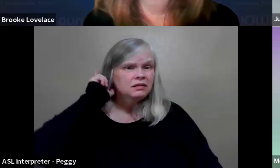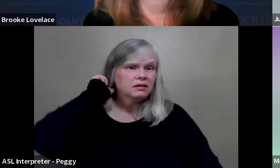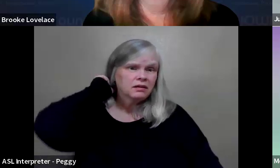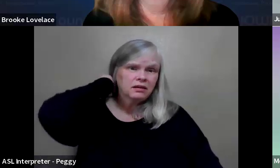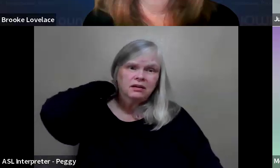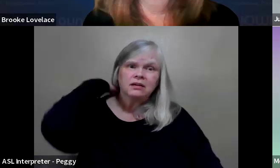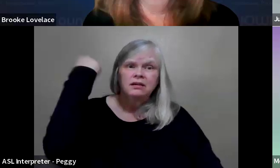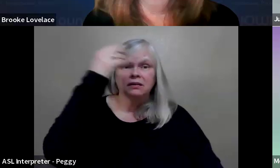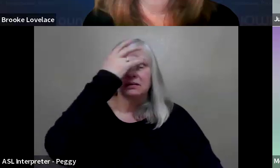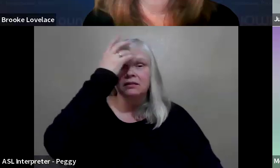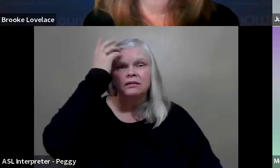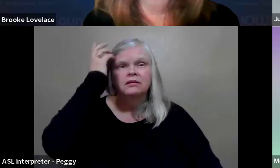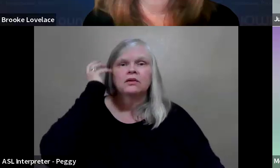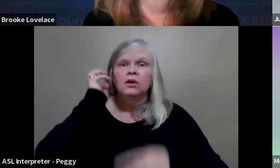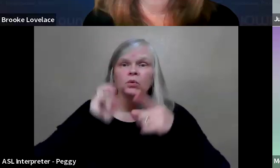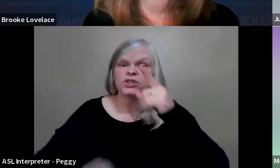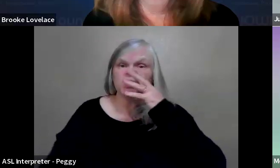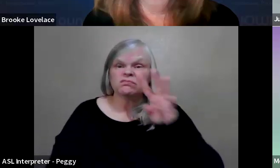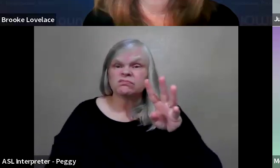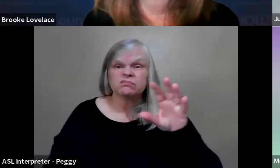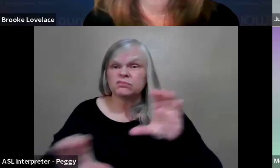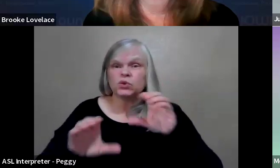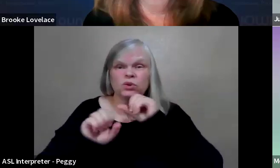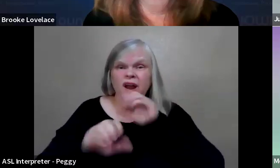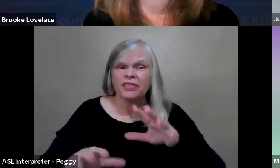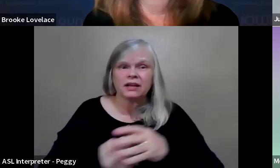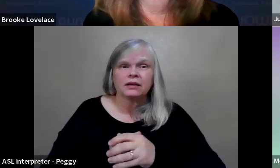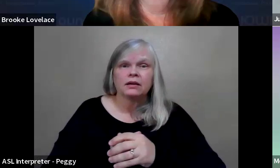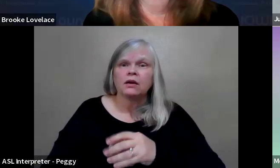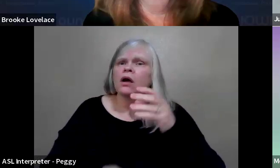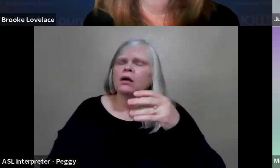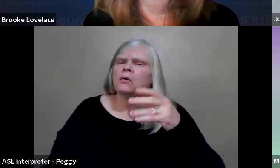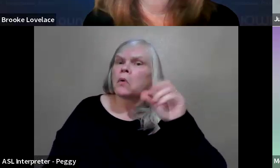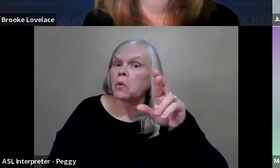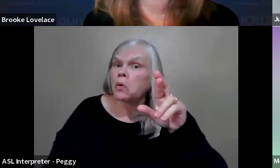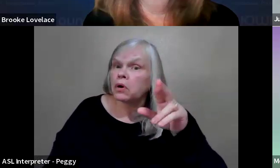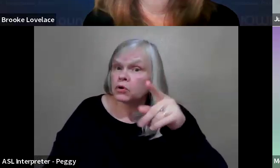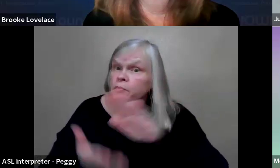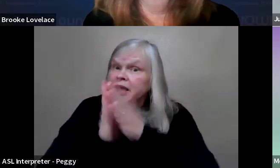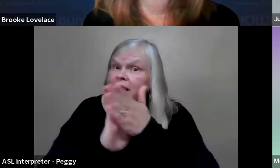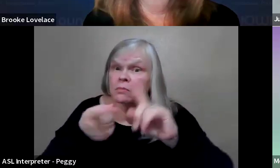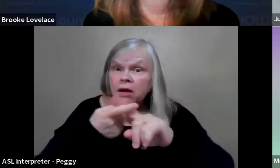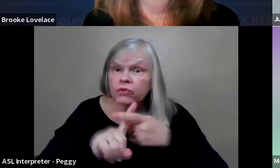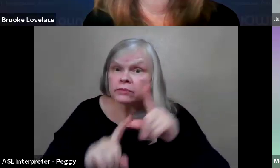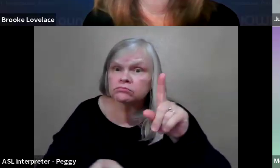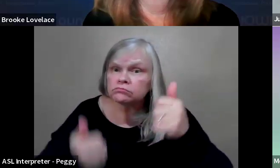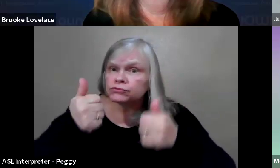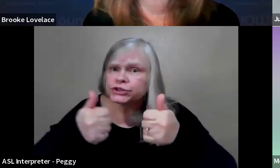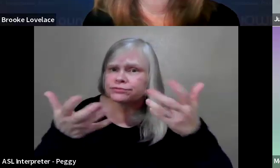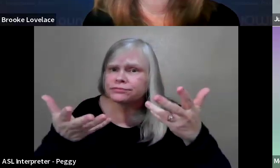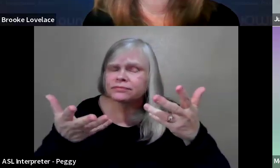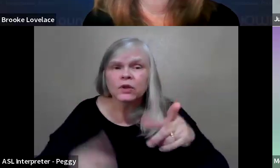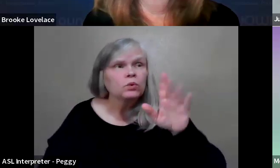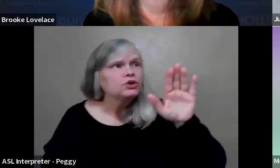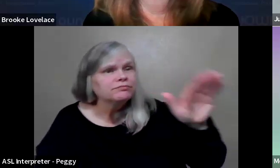Would you do nothing? Or would you be a friend? Would you engage them and empower